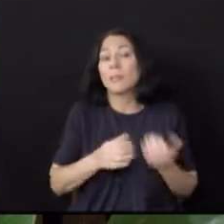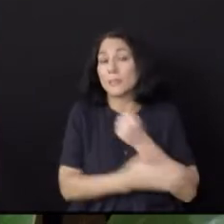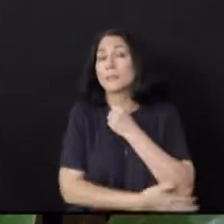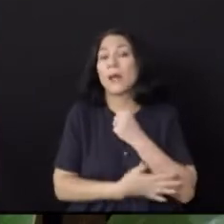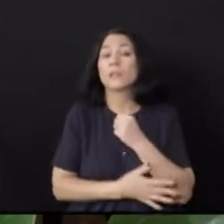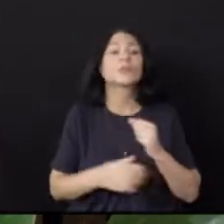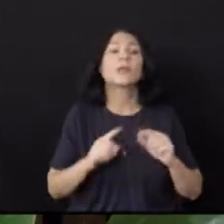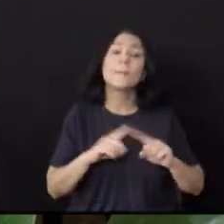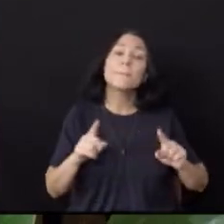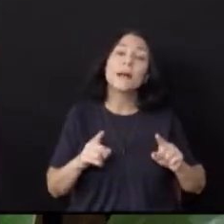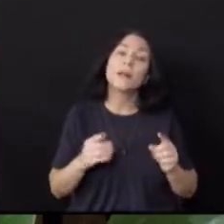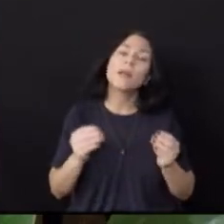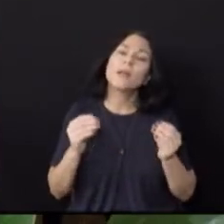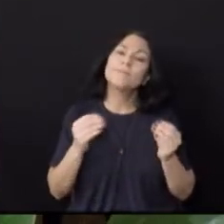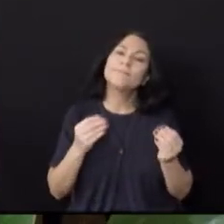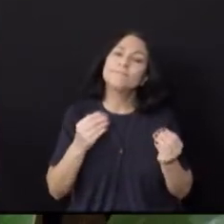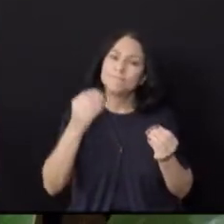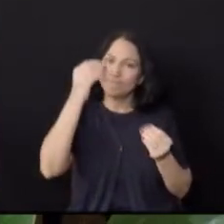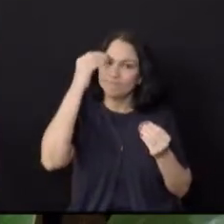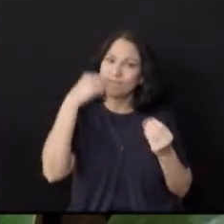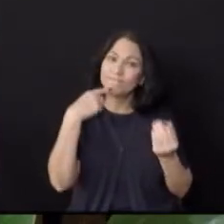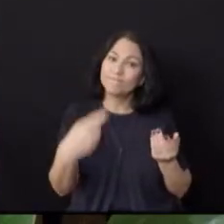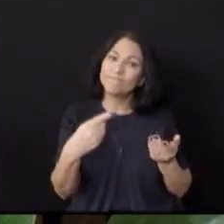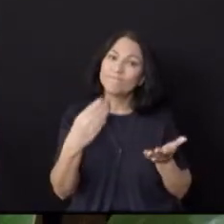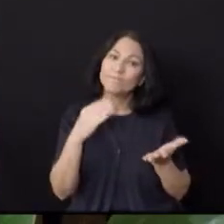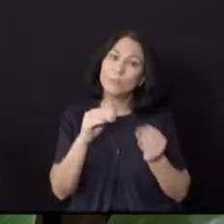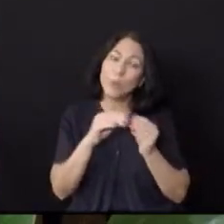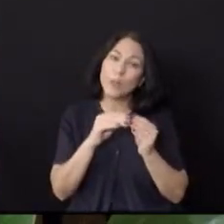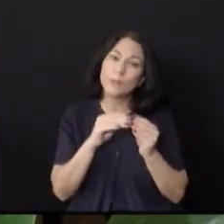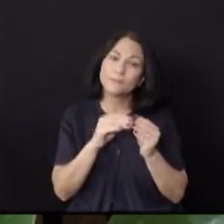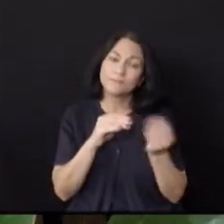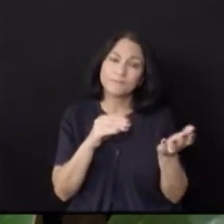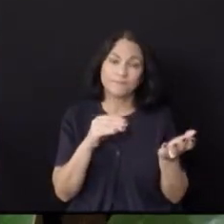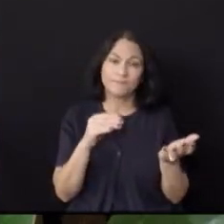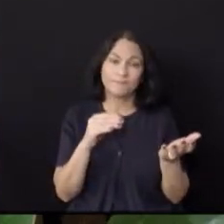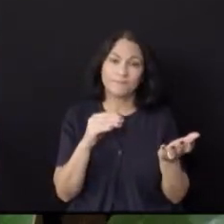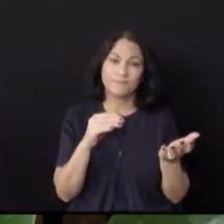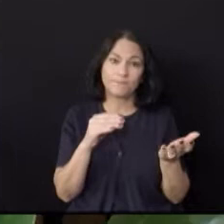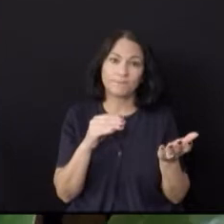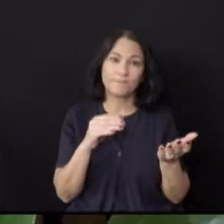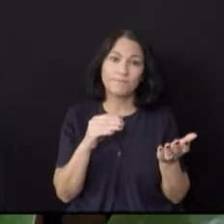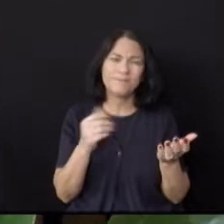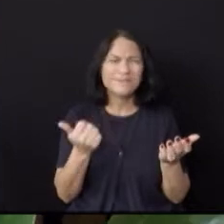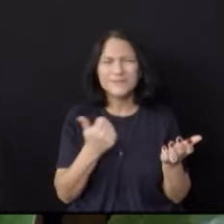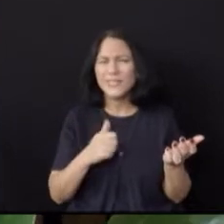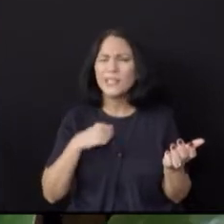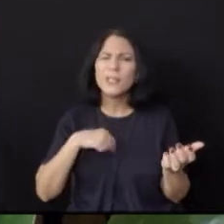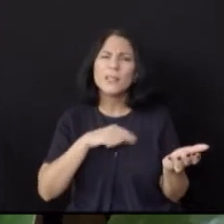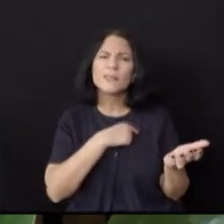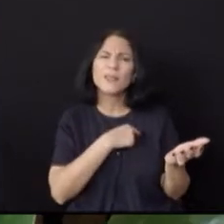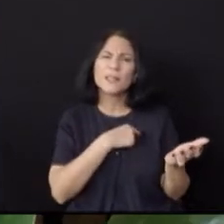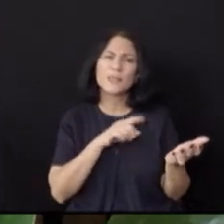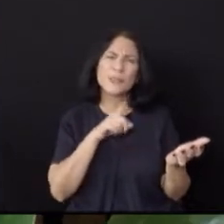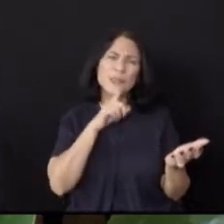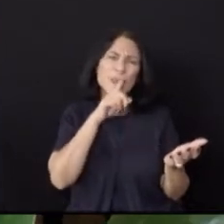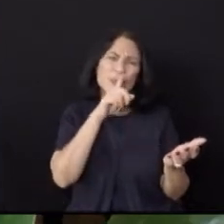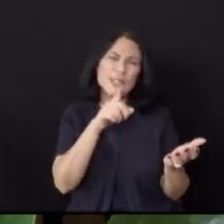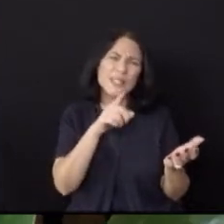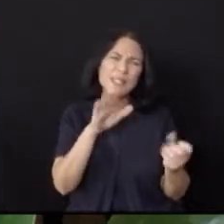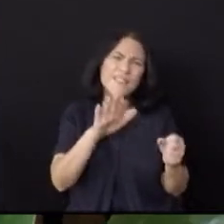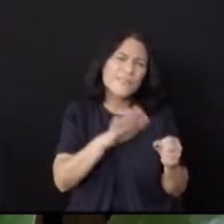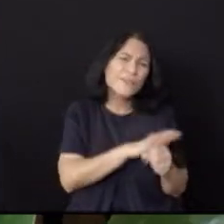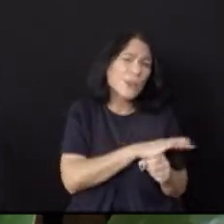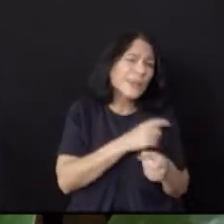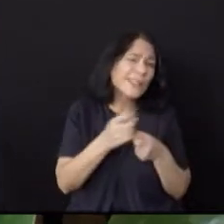let me say a little bit more and put it this way. Are any of us ever fully in control of